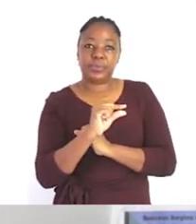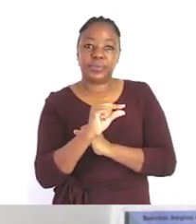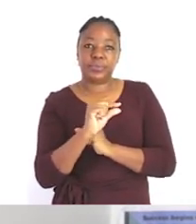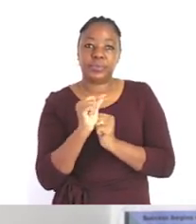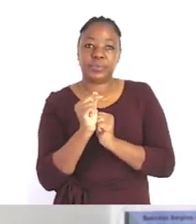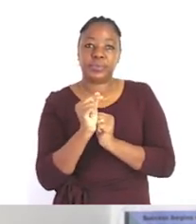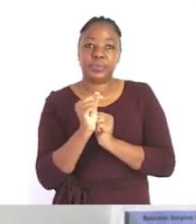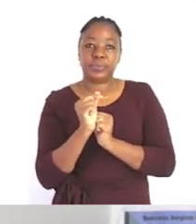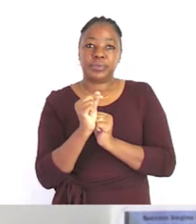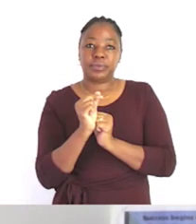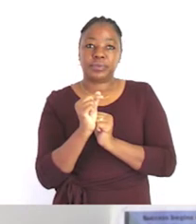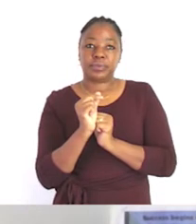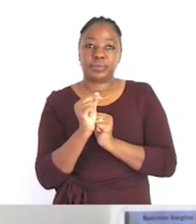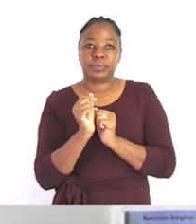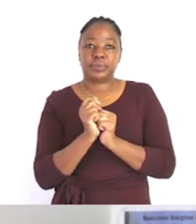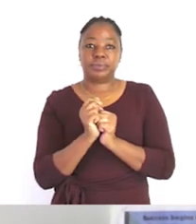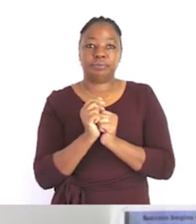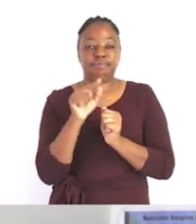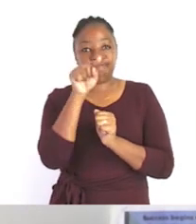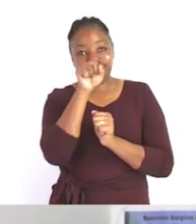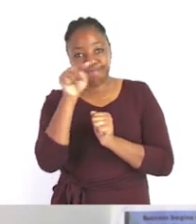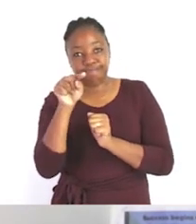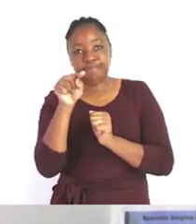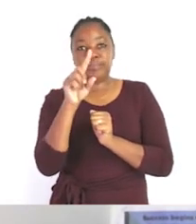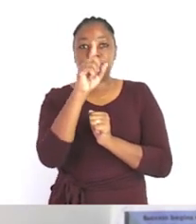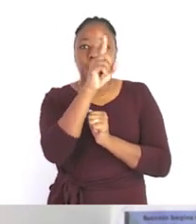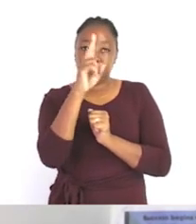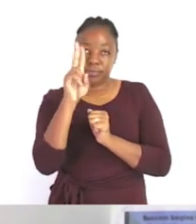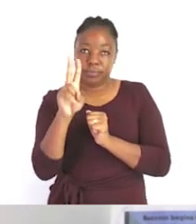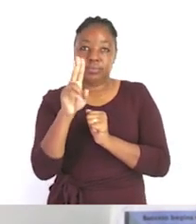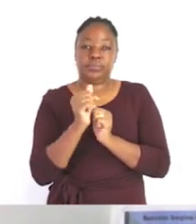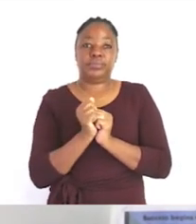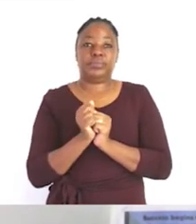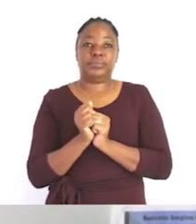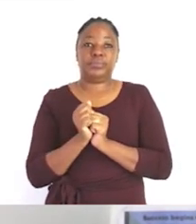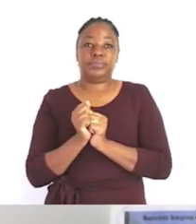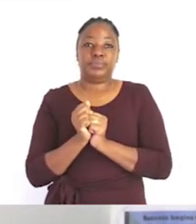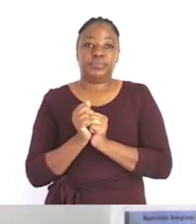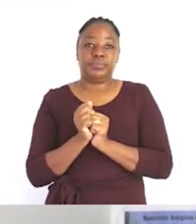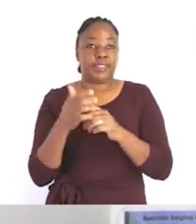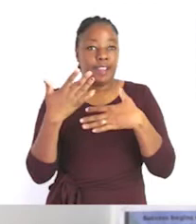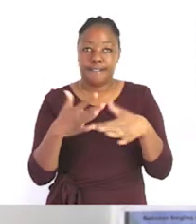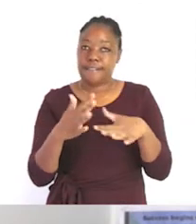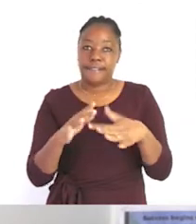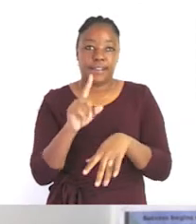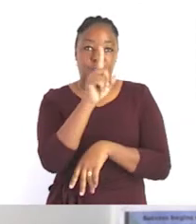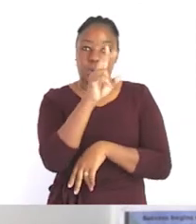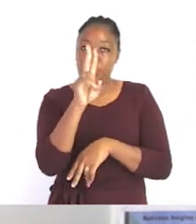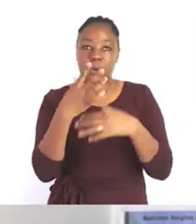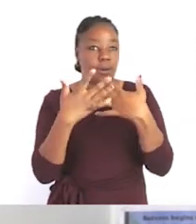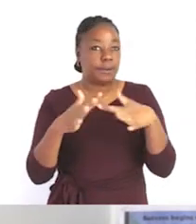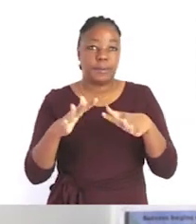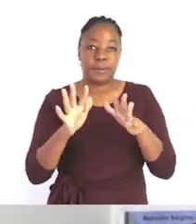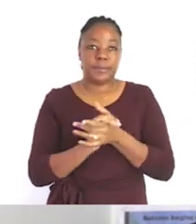and then we cancel our number 12 so that we don't use it again. Then we